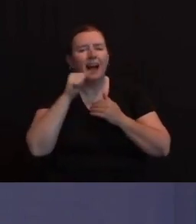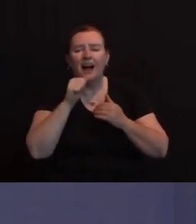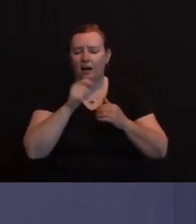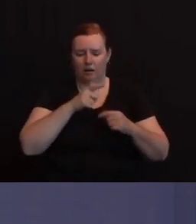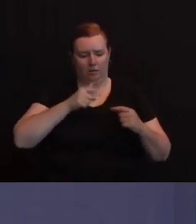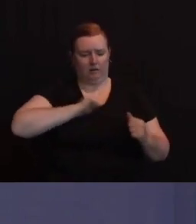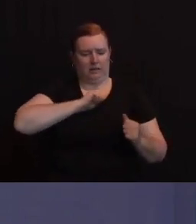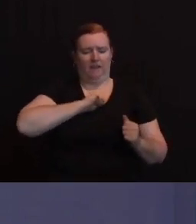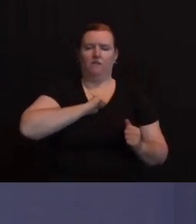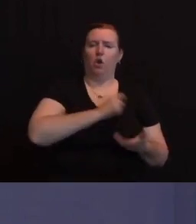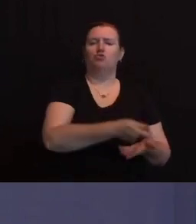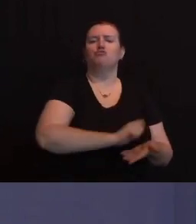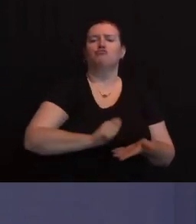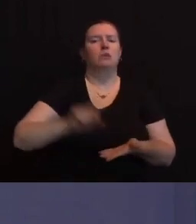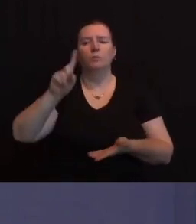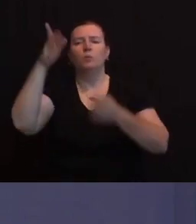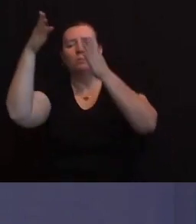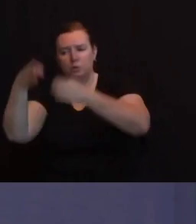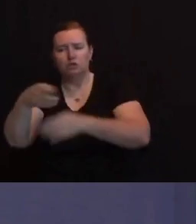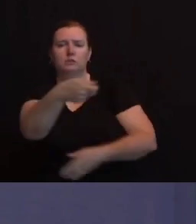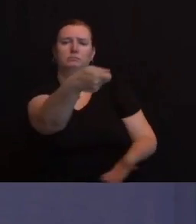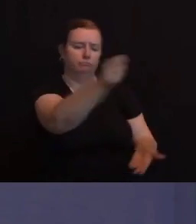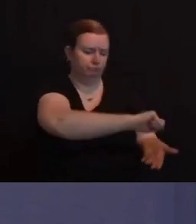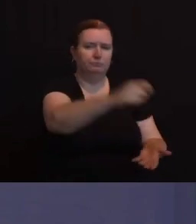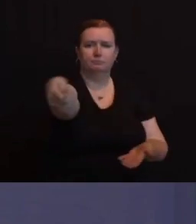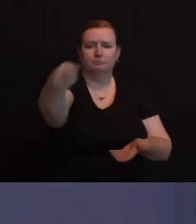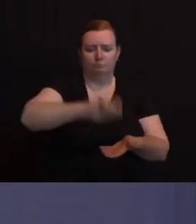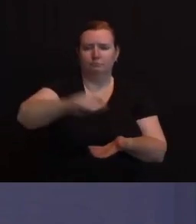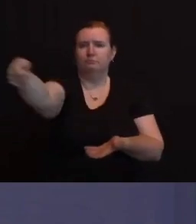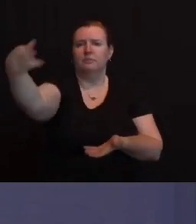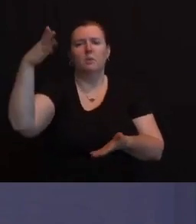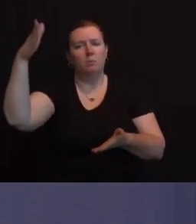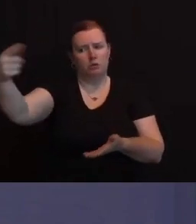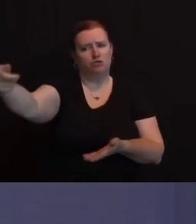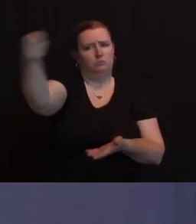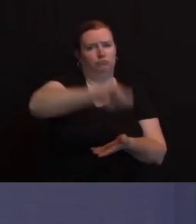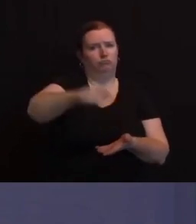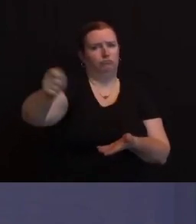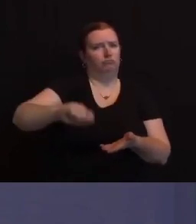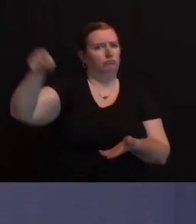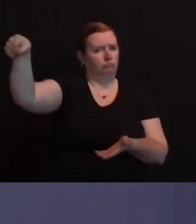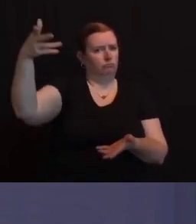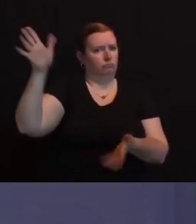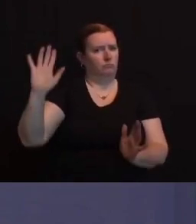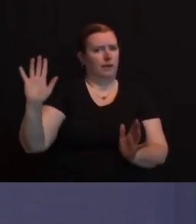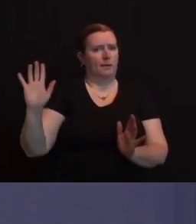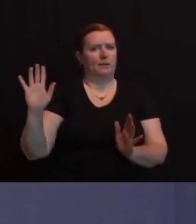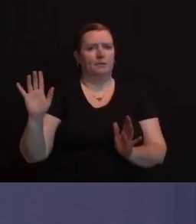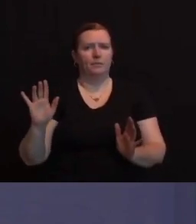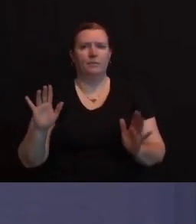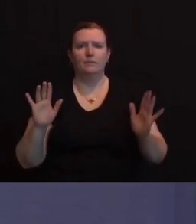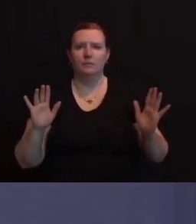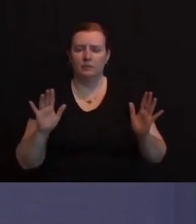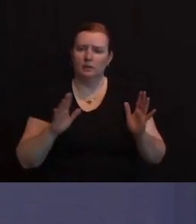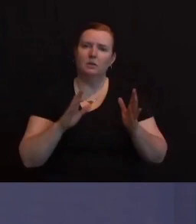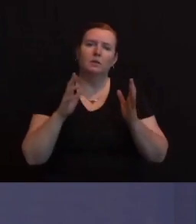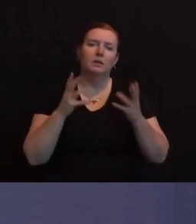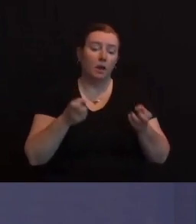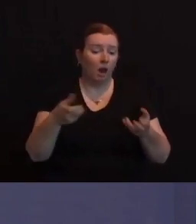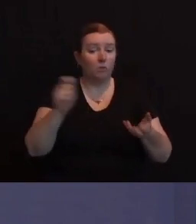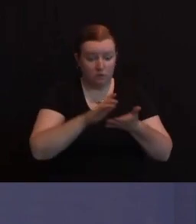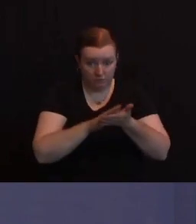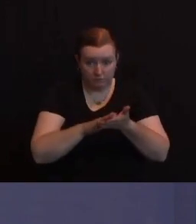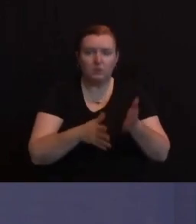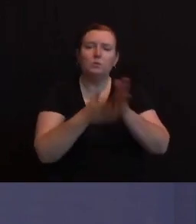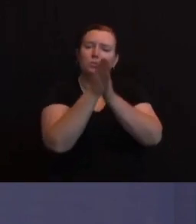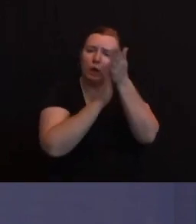Remind guests to wash their hands before serving or eating food. Use single-use hand towels or paper towels for drying hands so